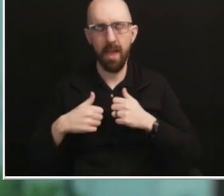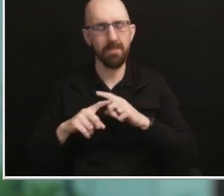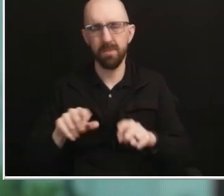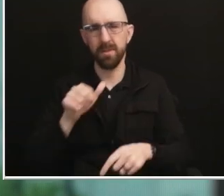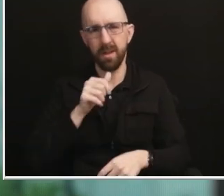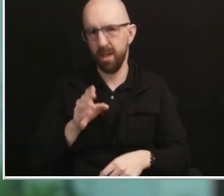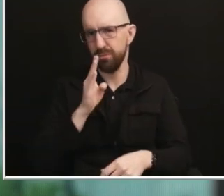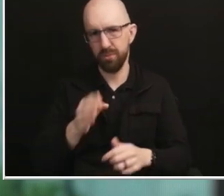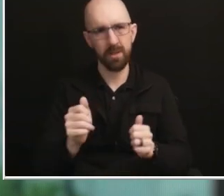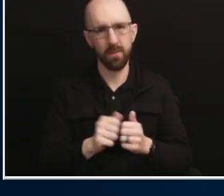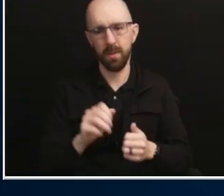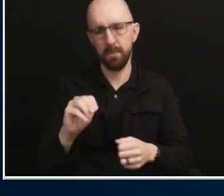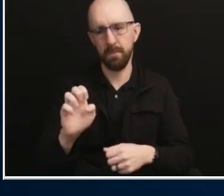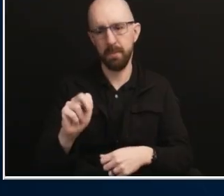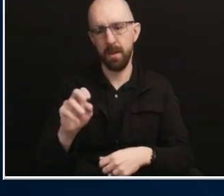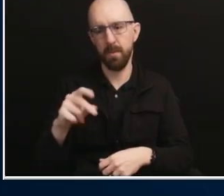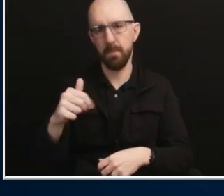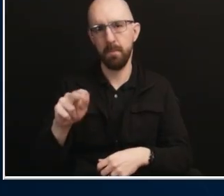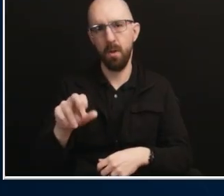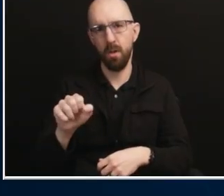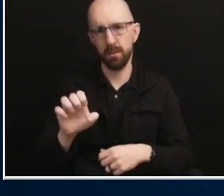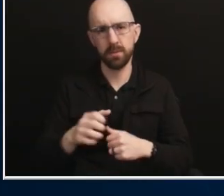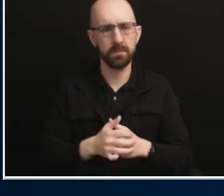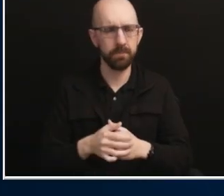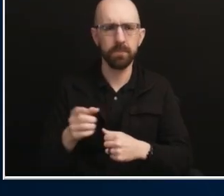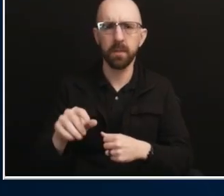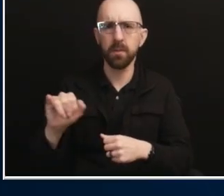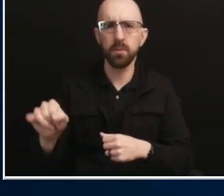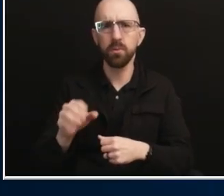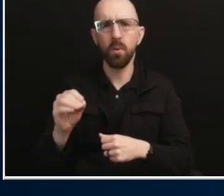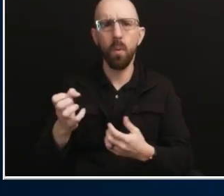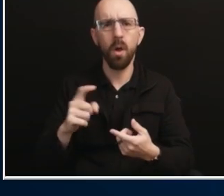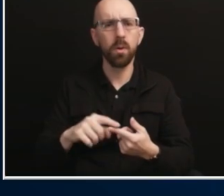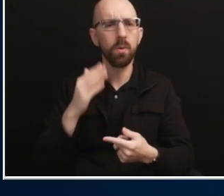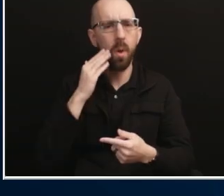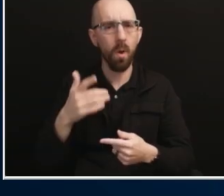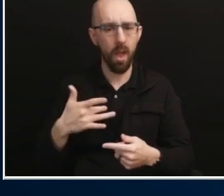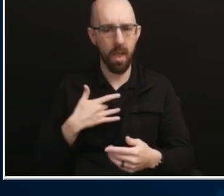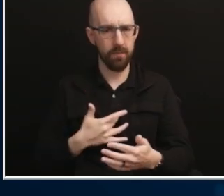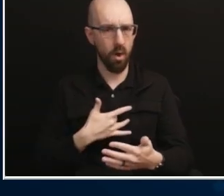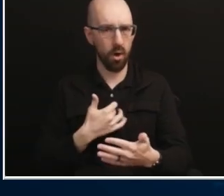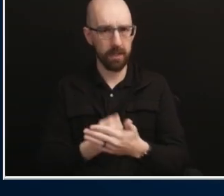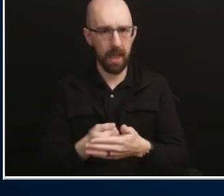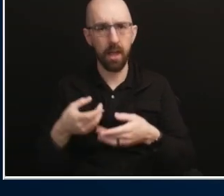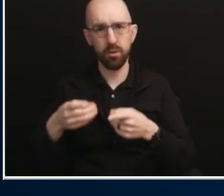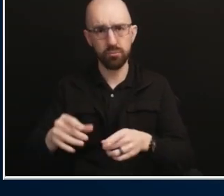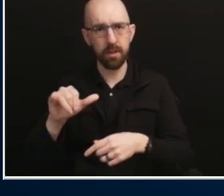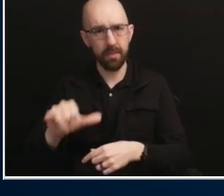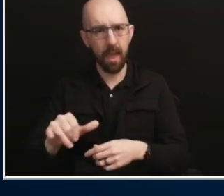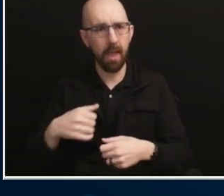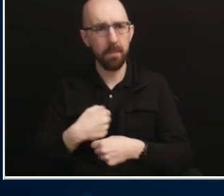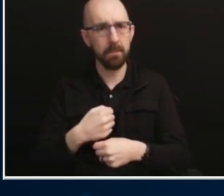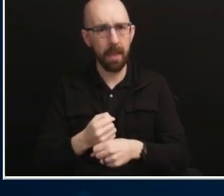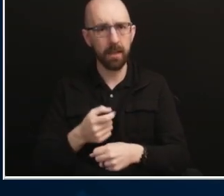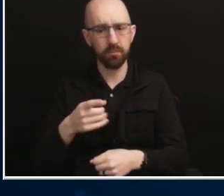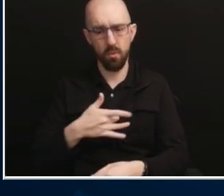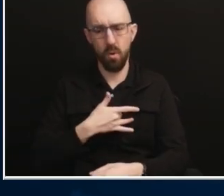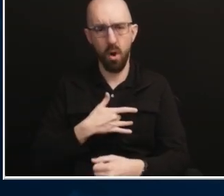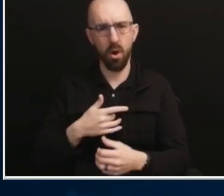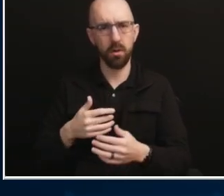menopause. Jill wants to know, if you have a heart attack from broken heart syndrome, does that make you prone to heart problems for the rest of your